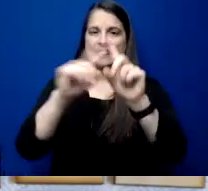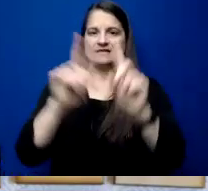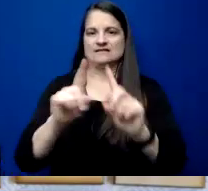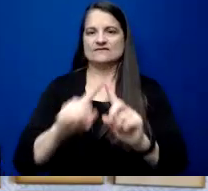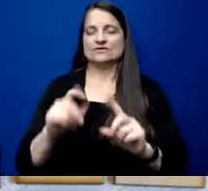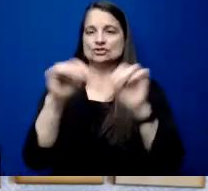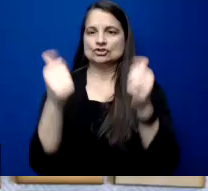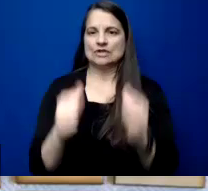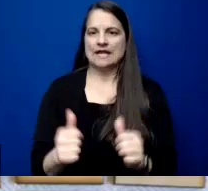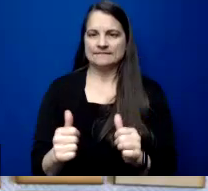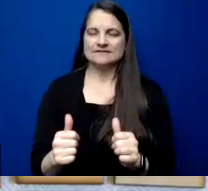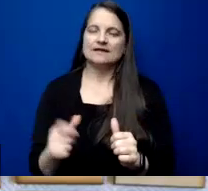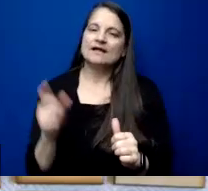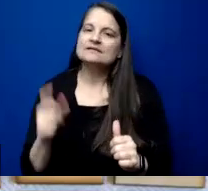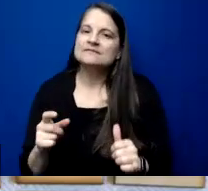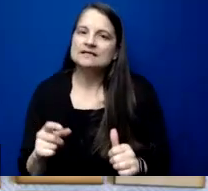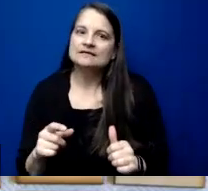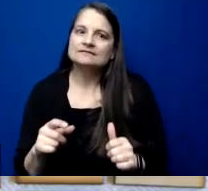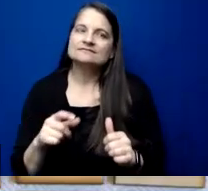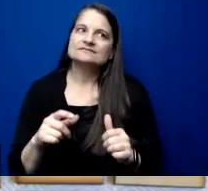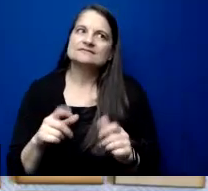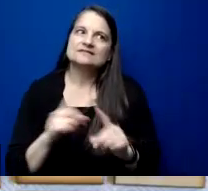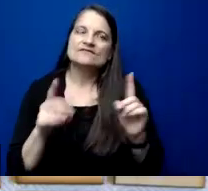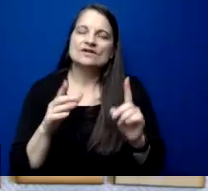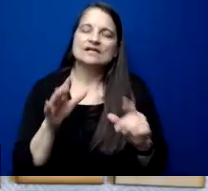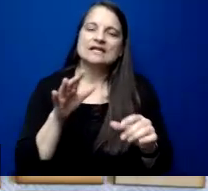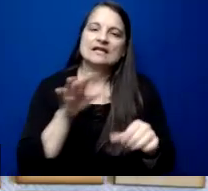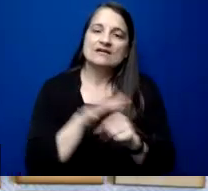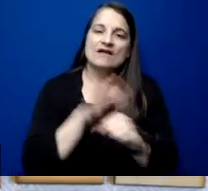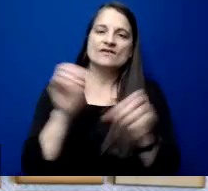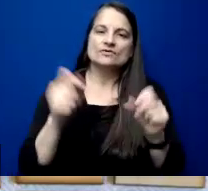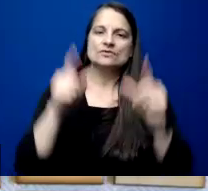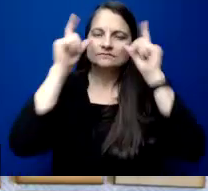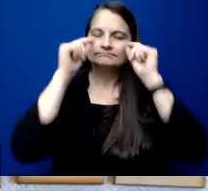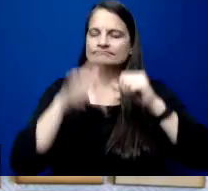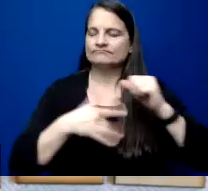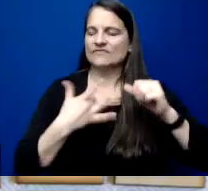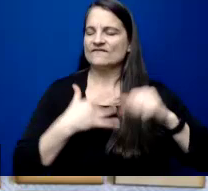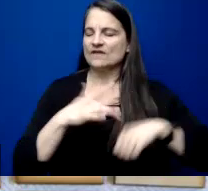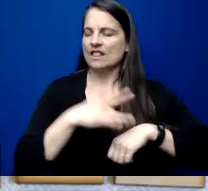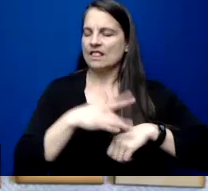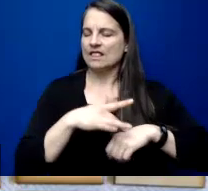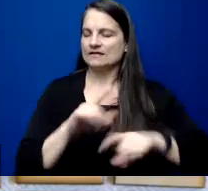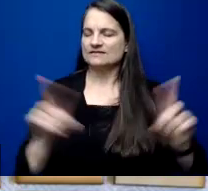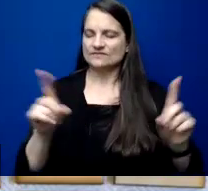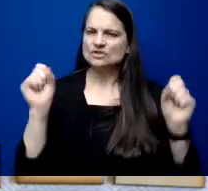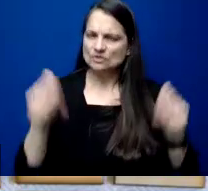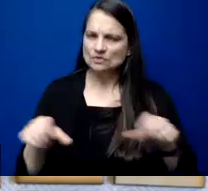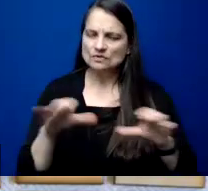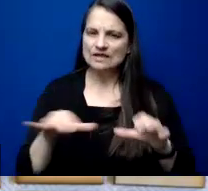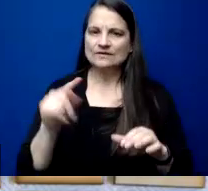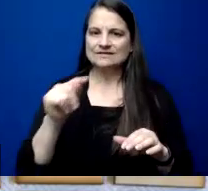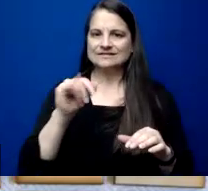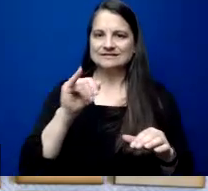have, like, they had to be different enough so you could feel the difference. So you can play that tic-tac-toe, and you can do that with checkers as well. But you